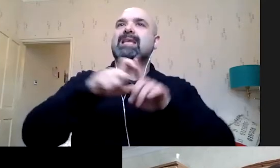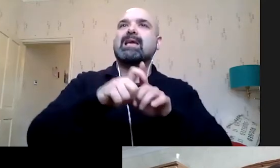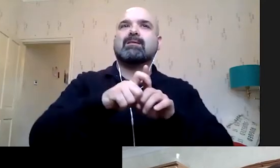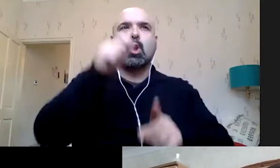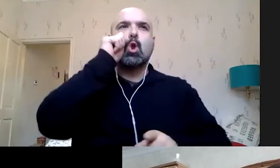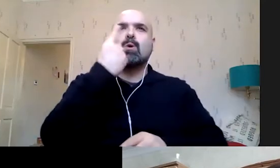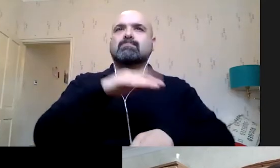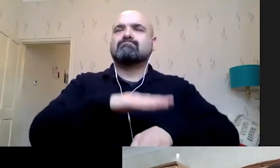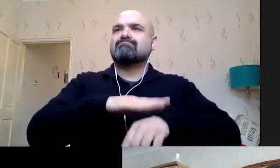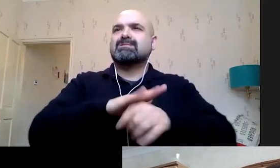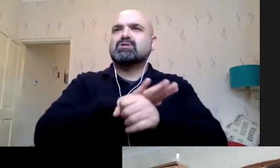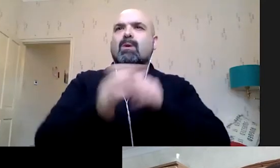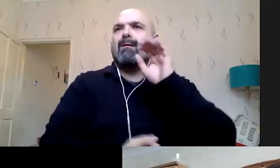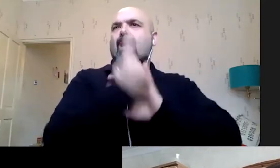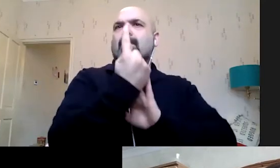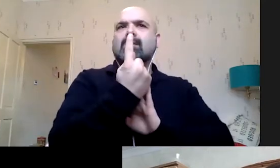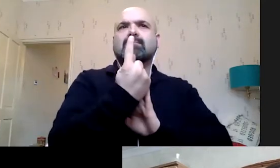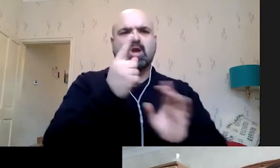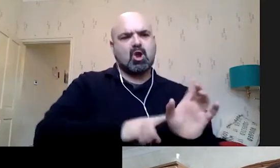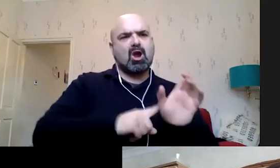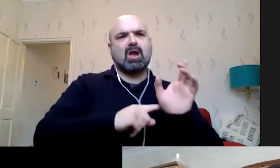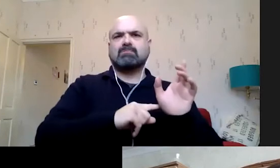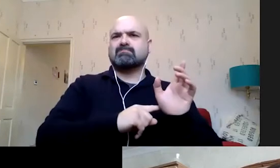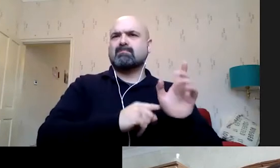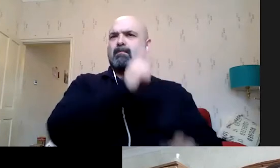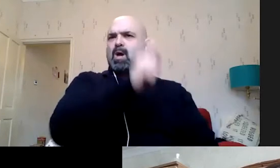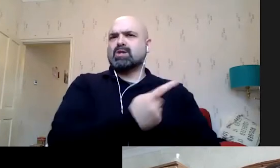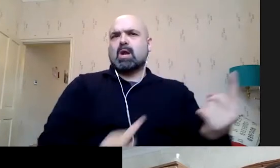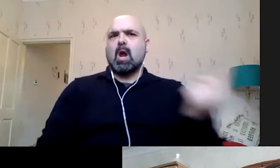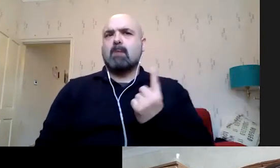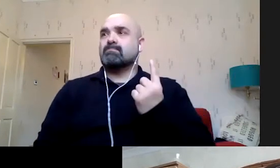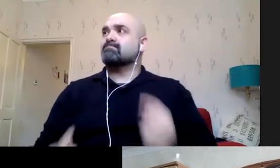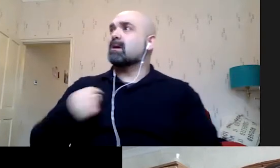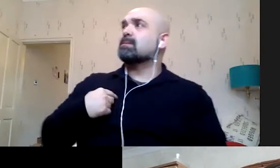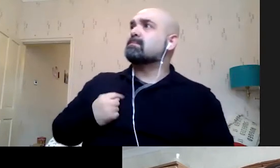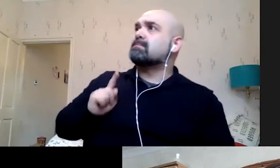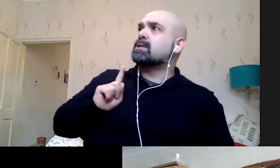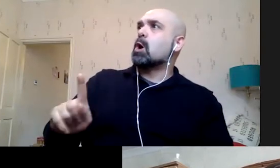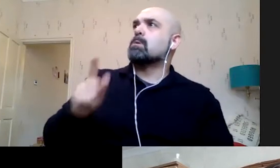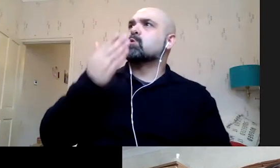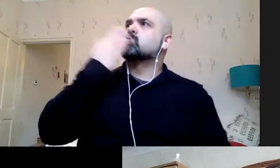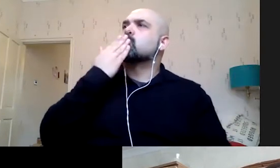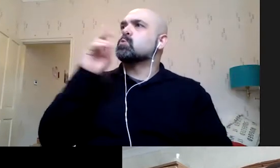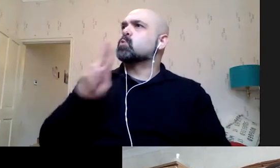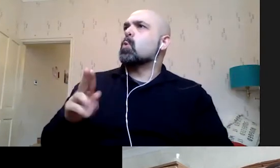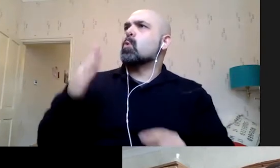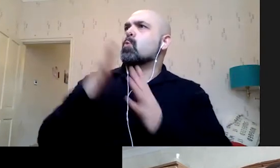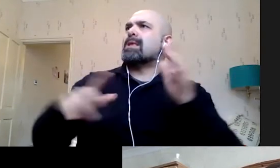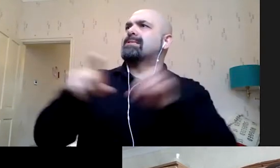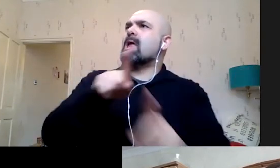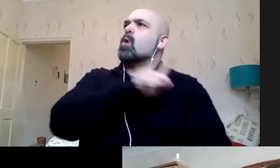was from a younger year, said to me, this is the only reason I come to school on Wednesday. And that really hit home of